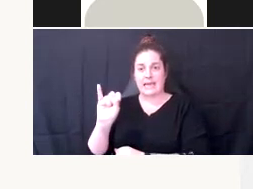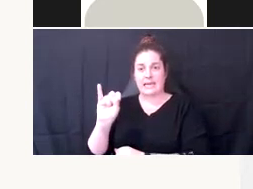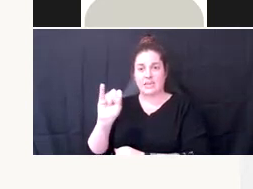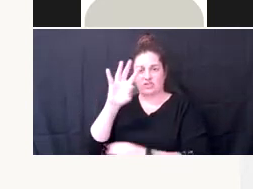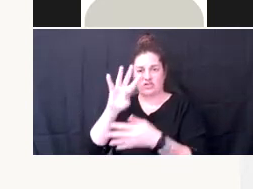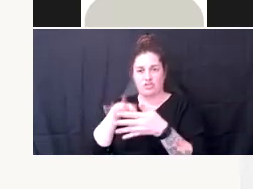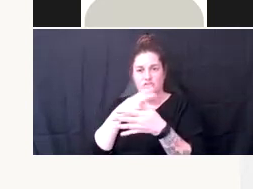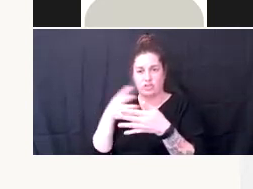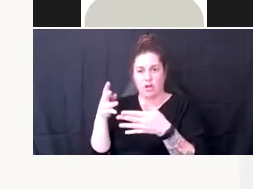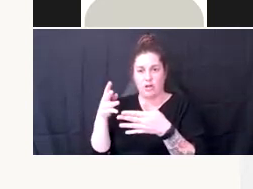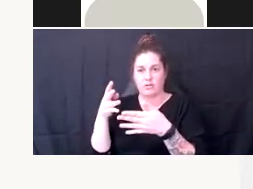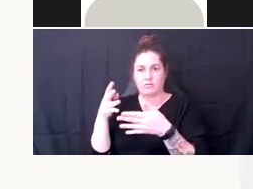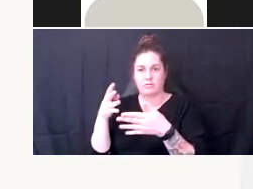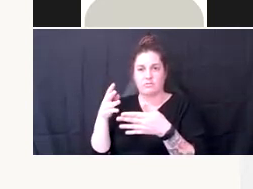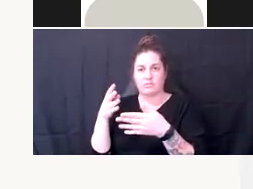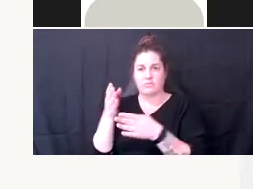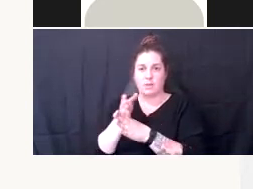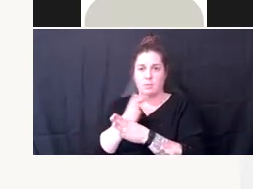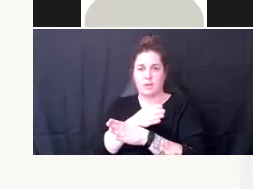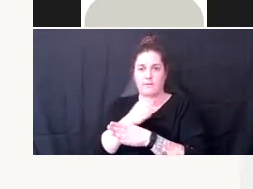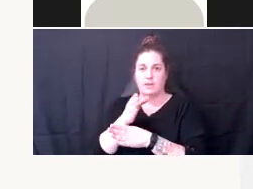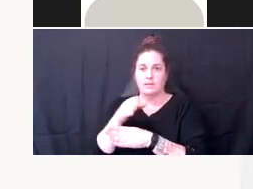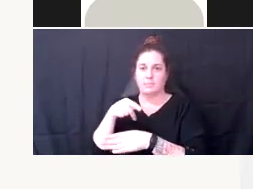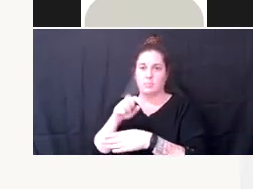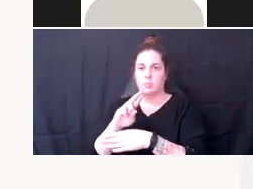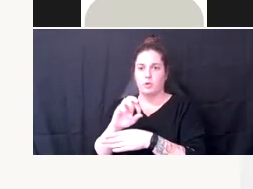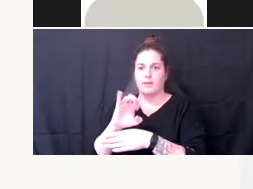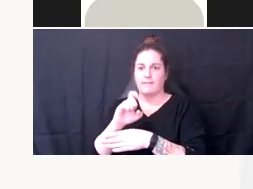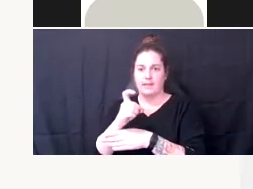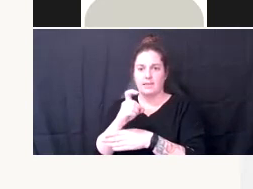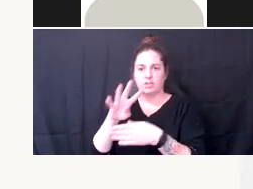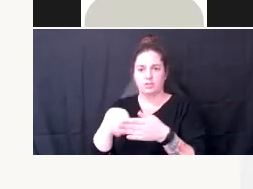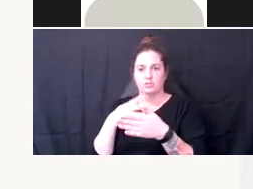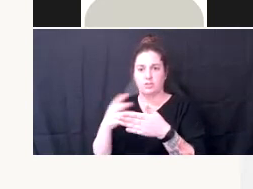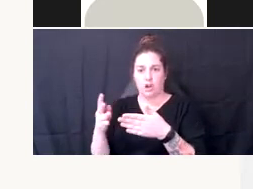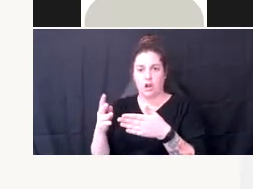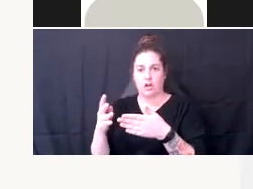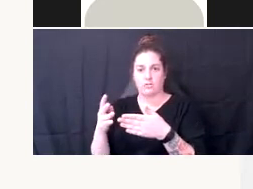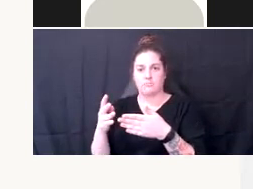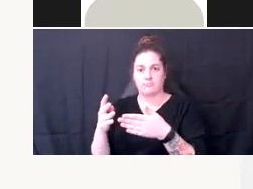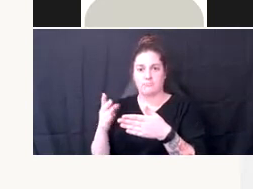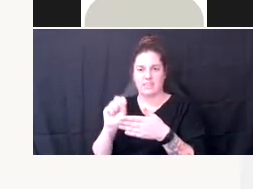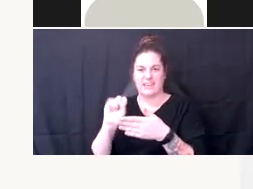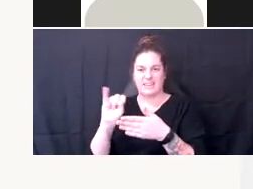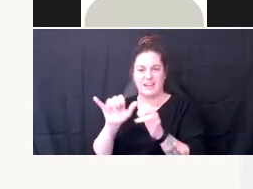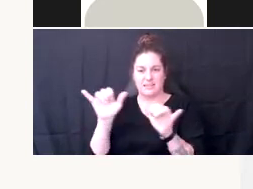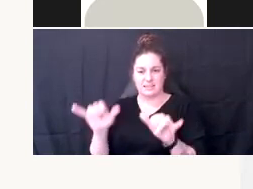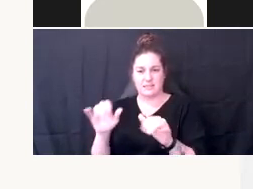as an example of that, right? As an example of how we utilize